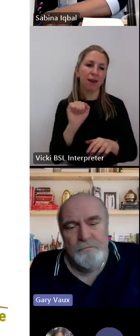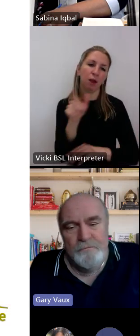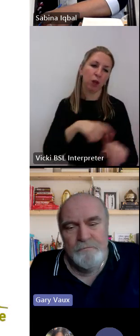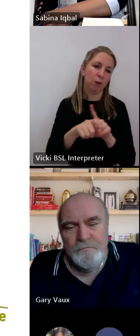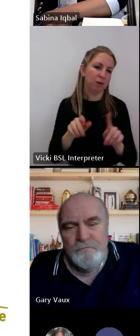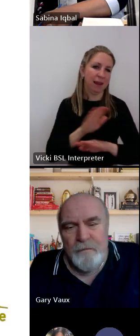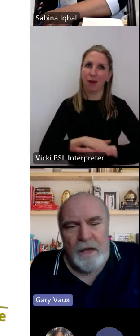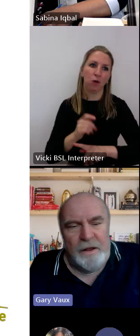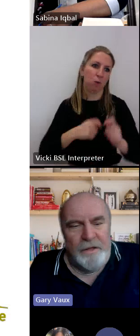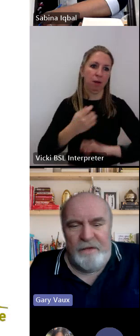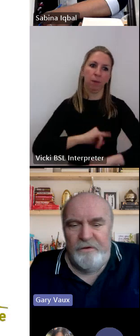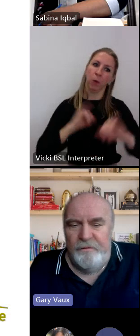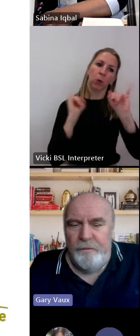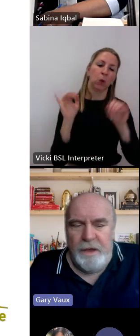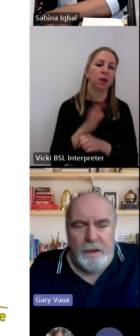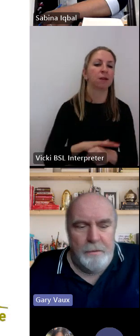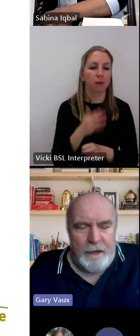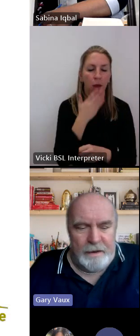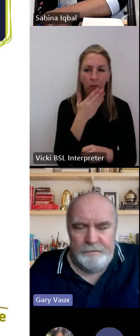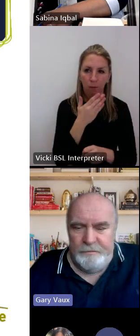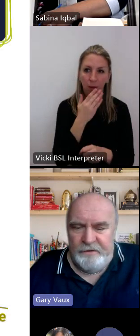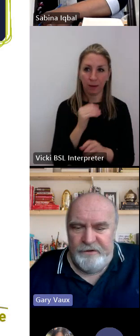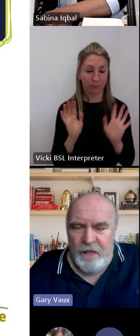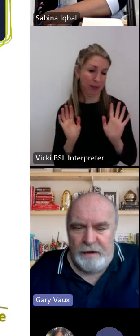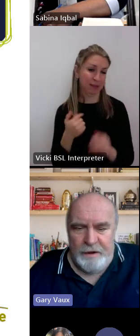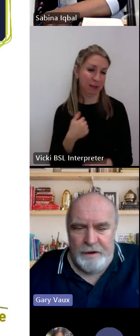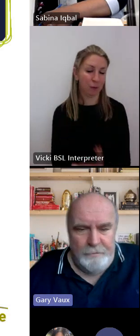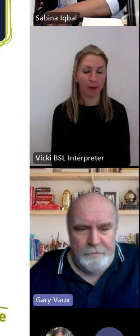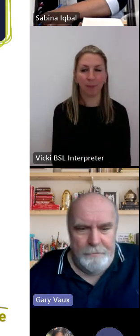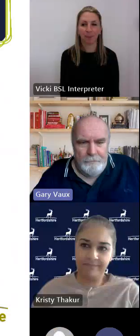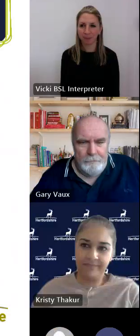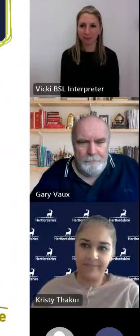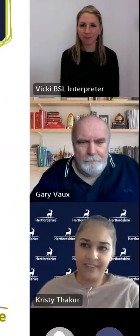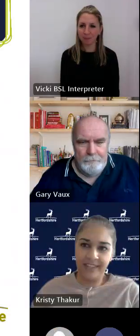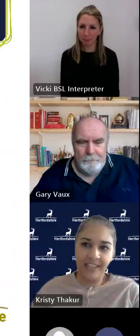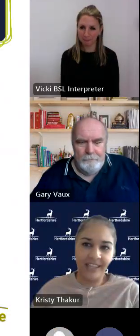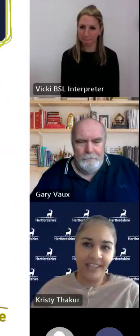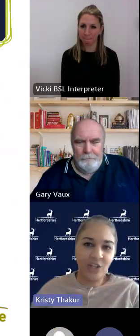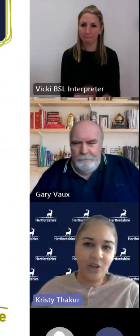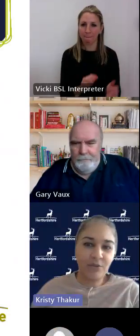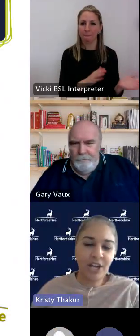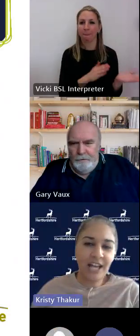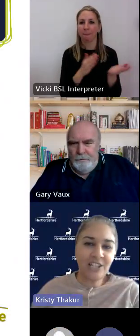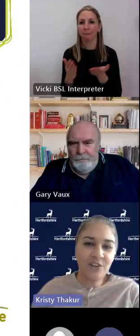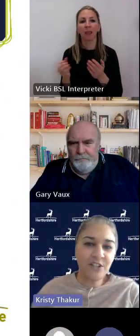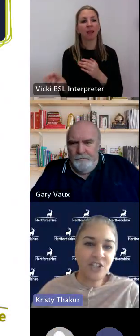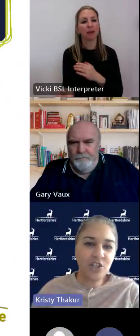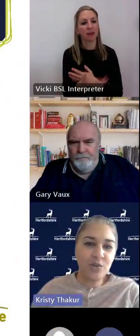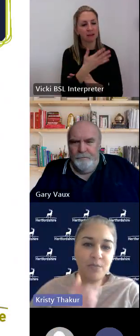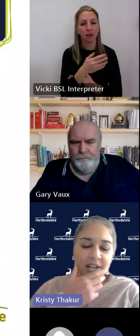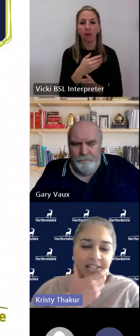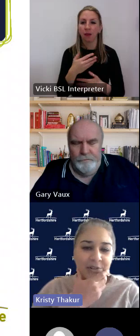crisis. And I think that's it for me, Matt. Next slide. Thank you. I'm going to hand over to Michael now, who's